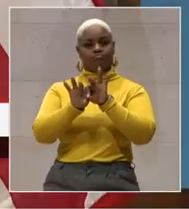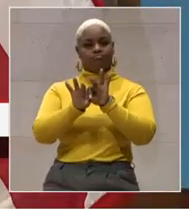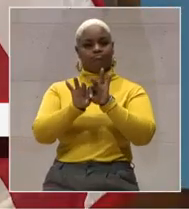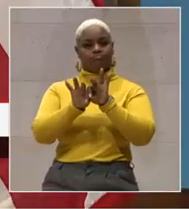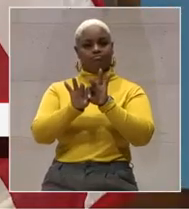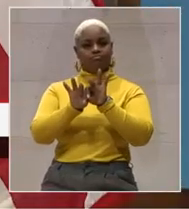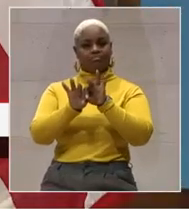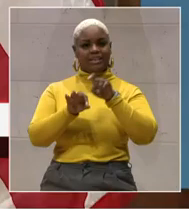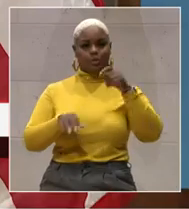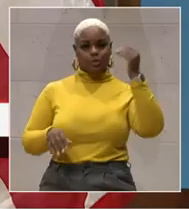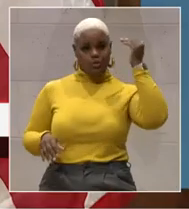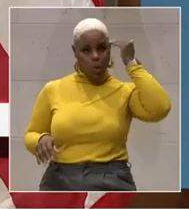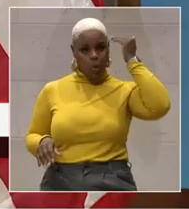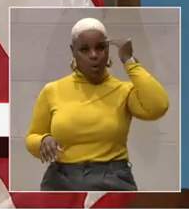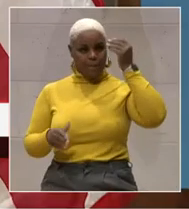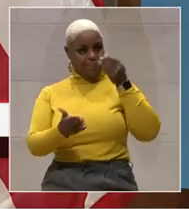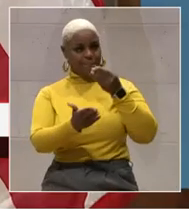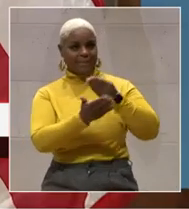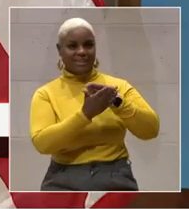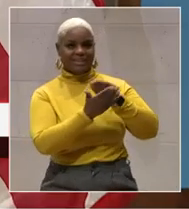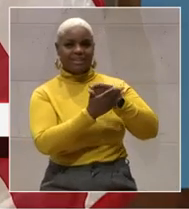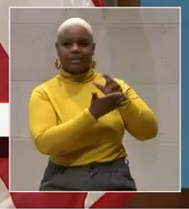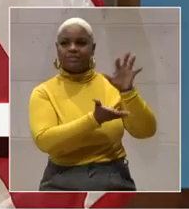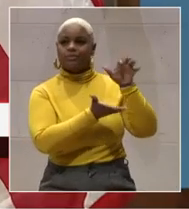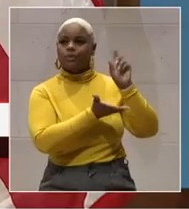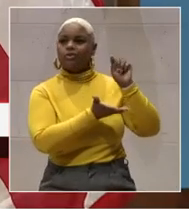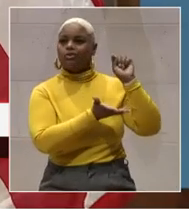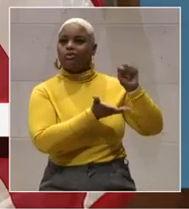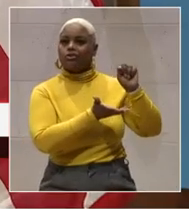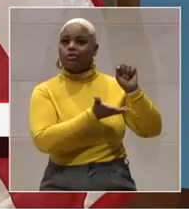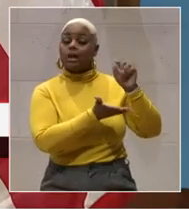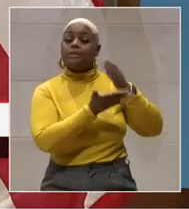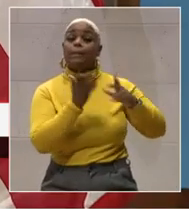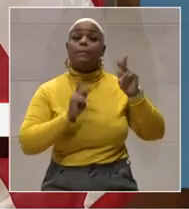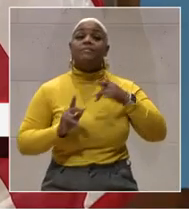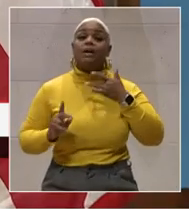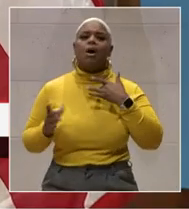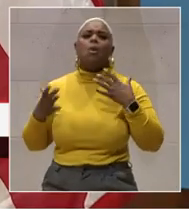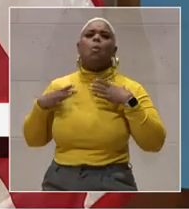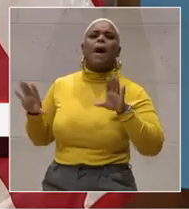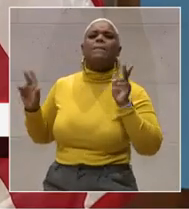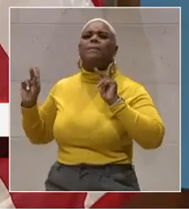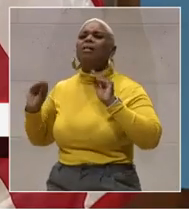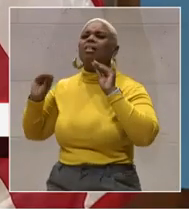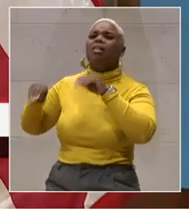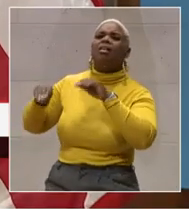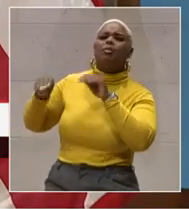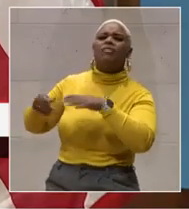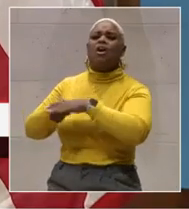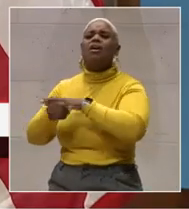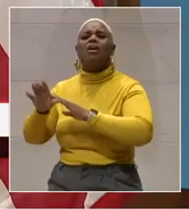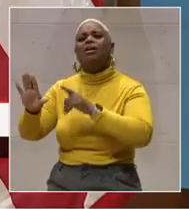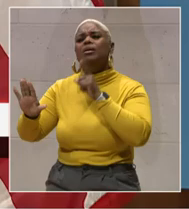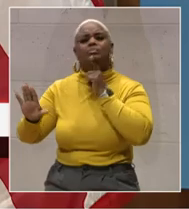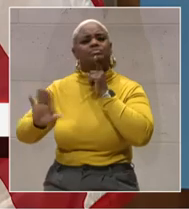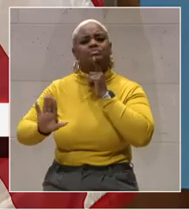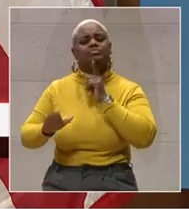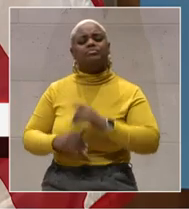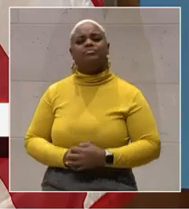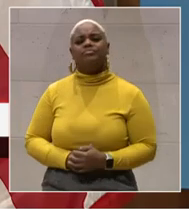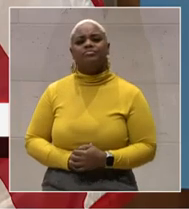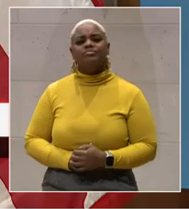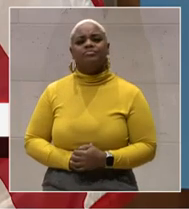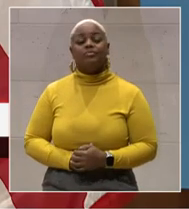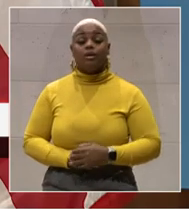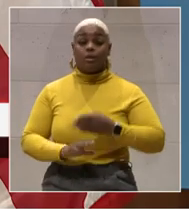of addressing the NIMBY dynamic that might be happening in communities. Before we go to lunch, I would like to introduce